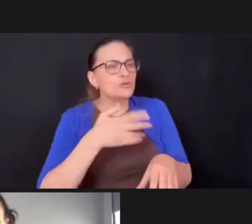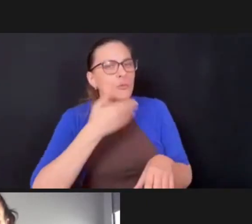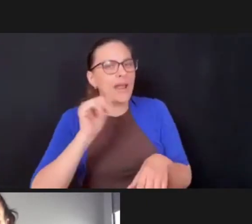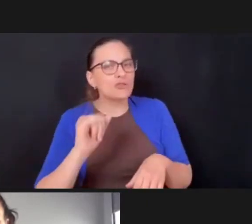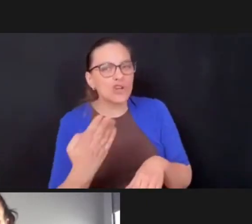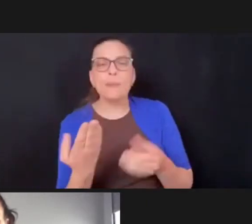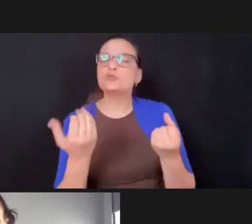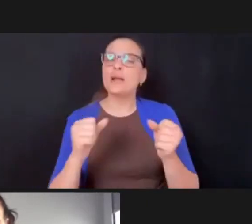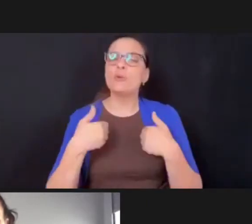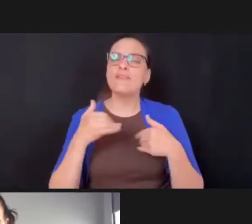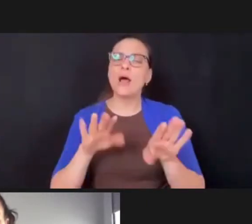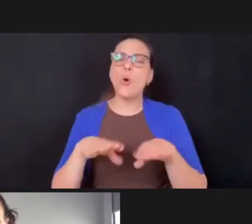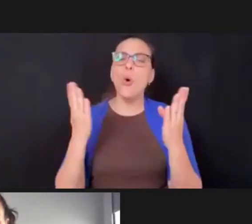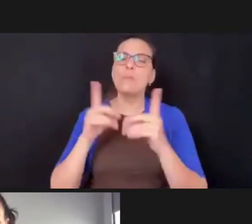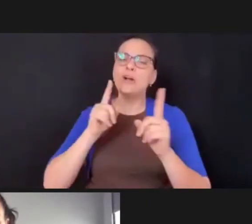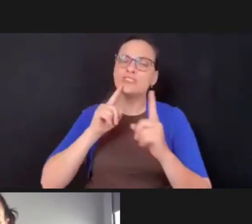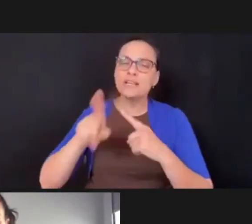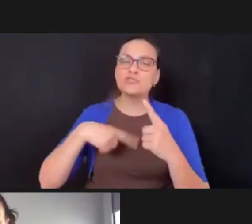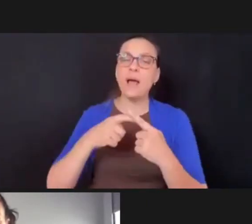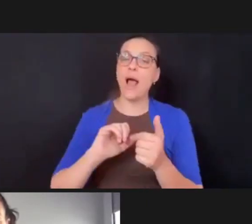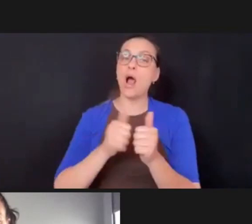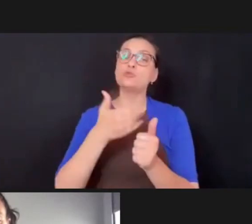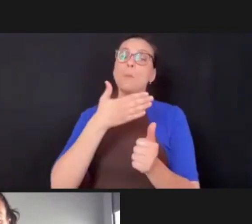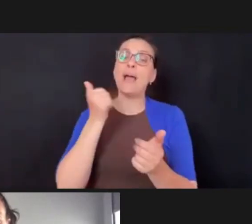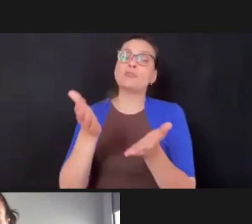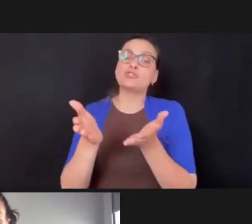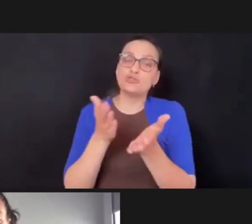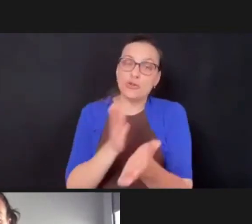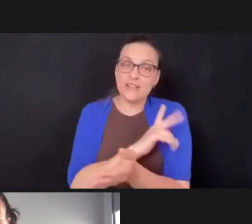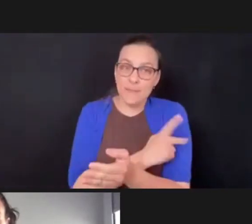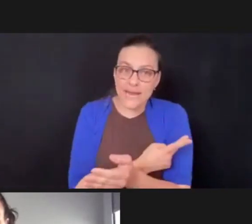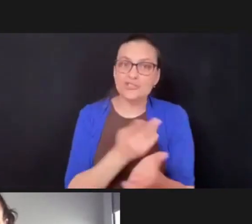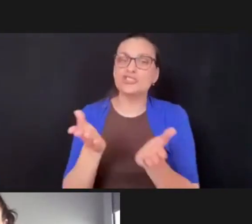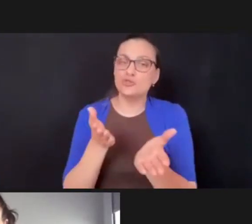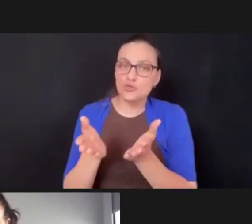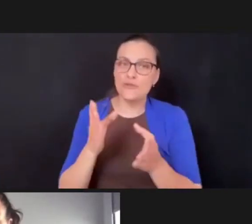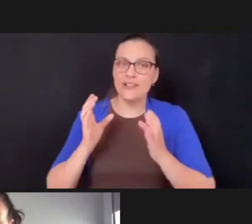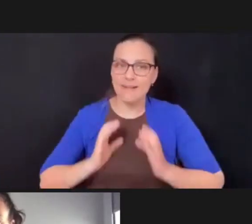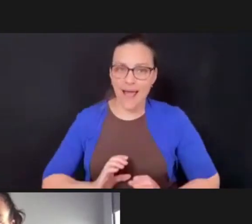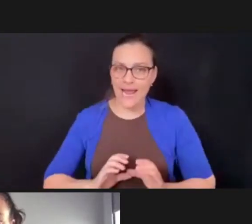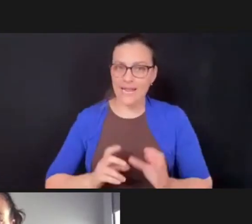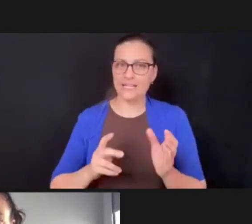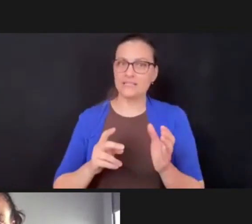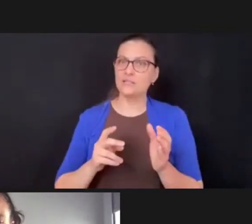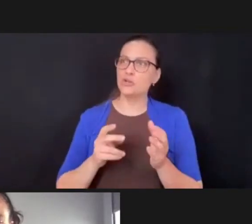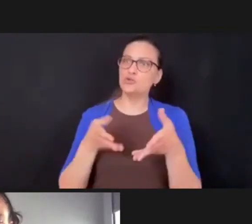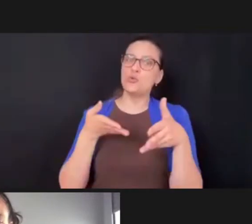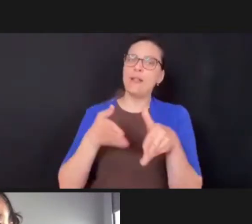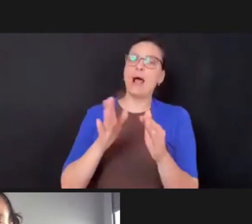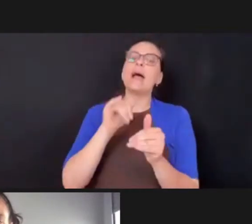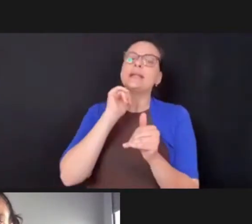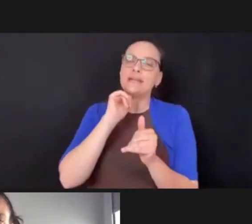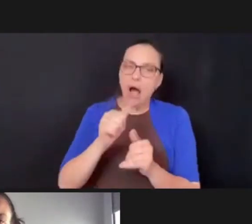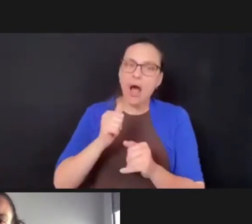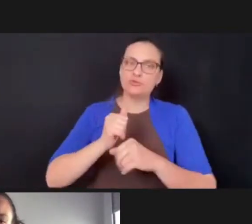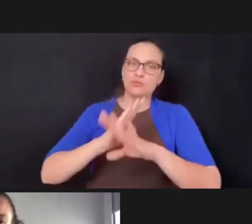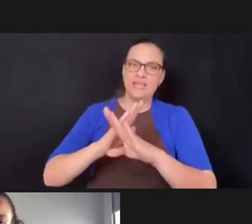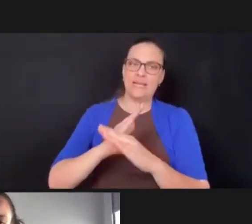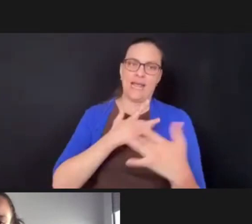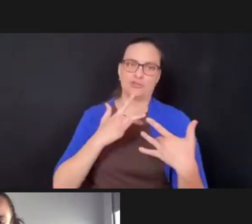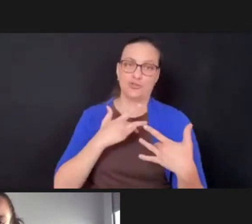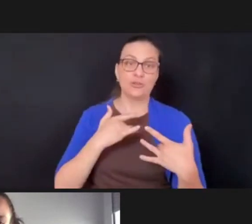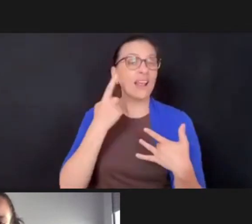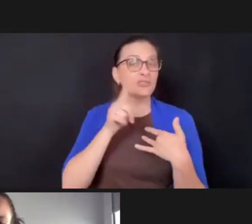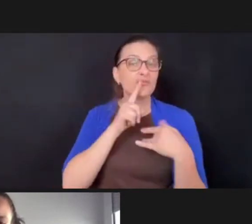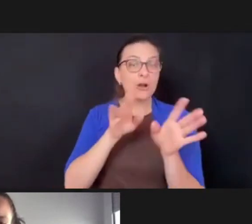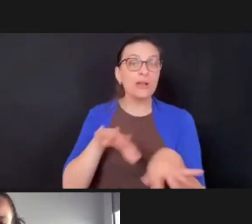how to better, serve the patient, serve the client. So that's not a concern. I think that's really important, to being open to feedback and then open to